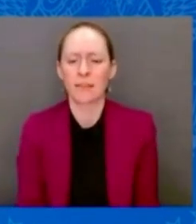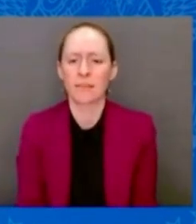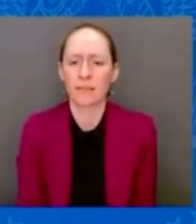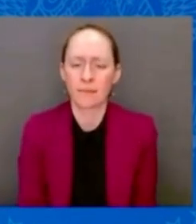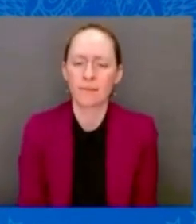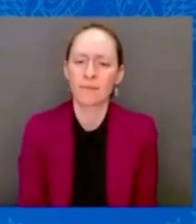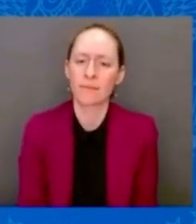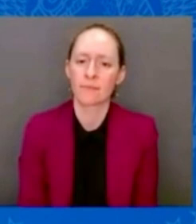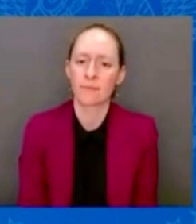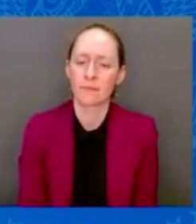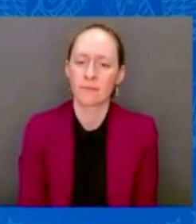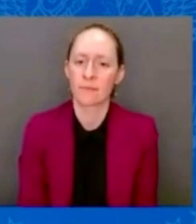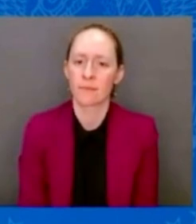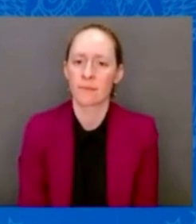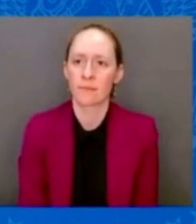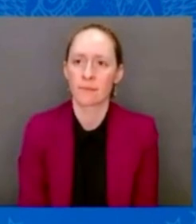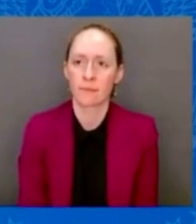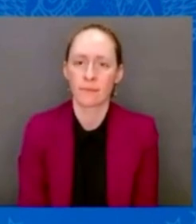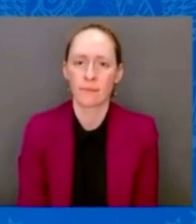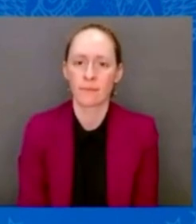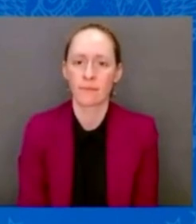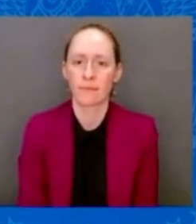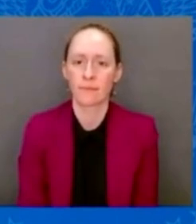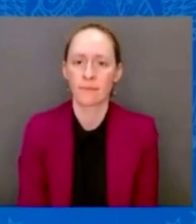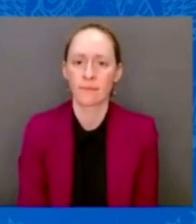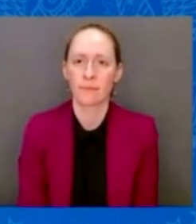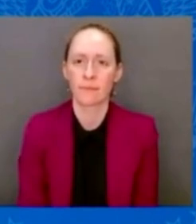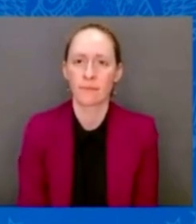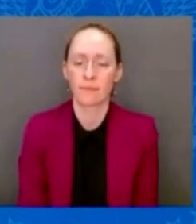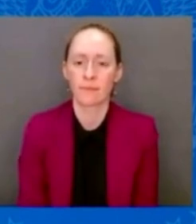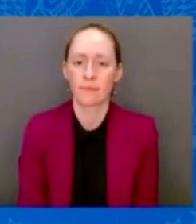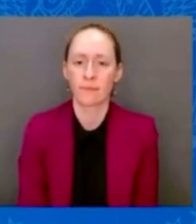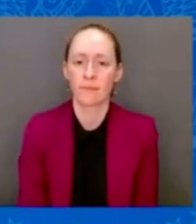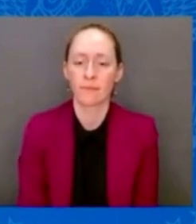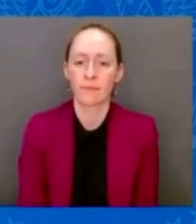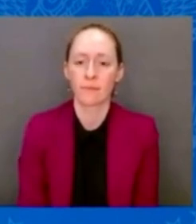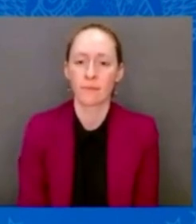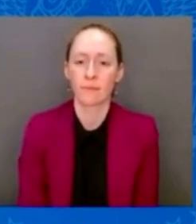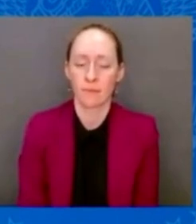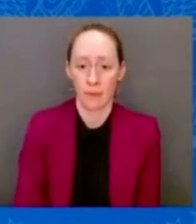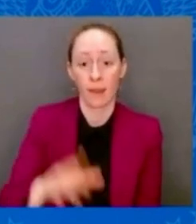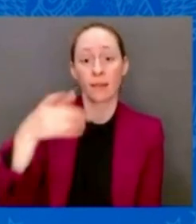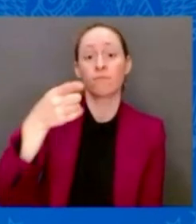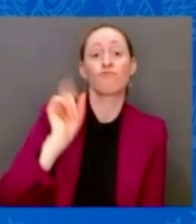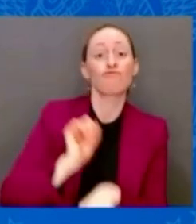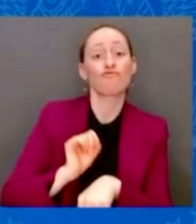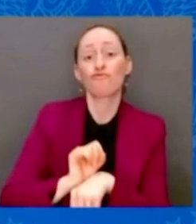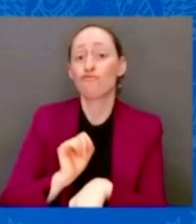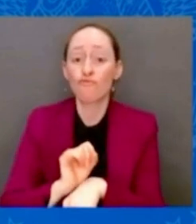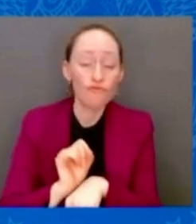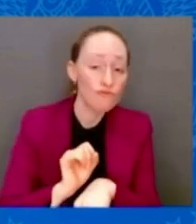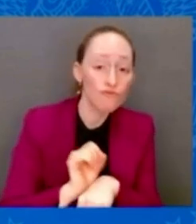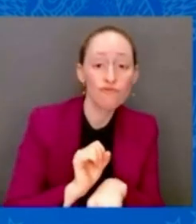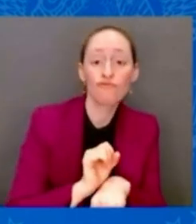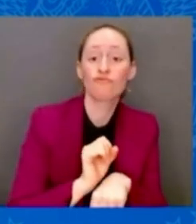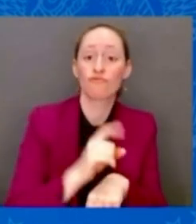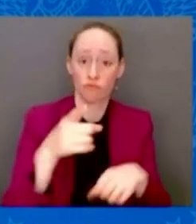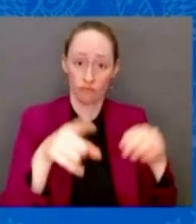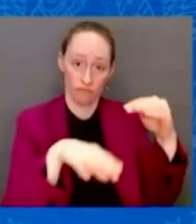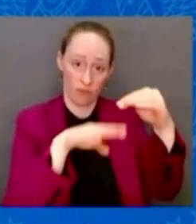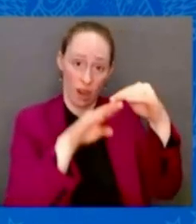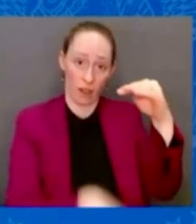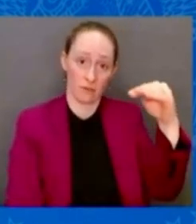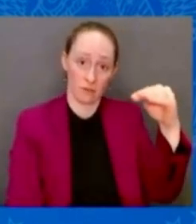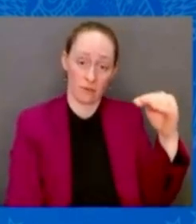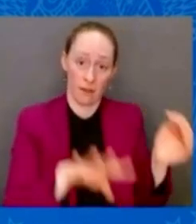I made a commitment on my watch. No one making under $400,000 will pay an additional penny in taxes. And guess what? I did all we did and all the